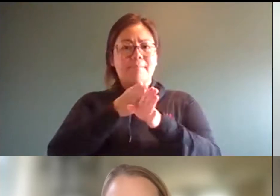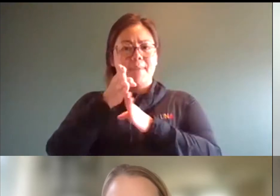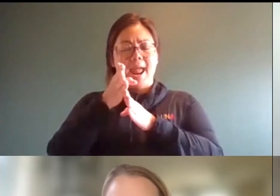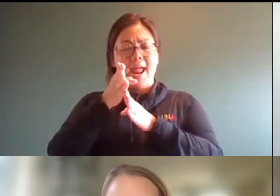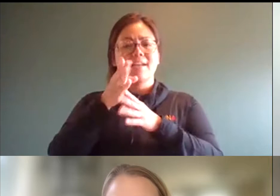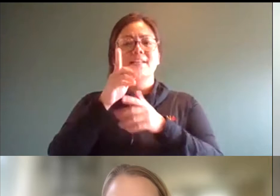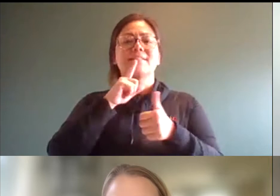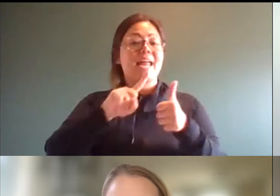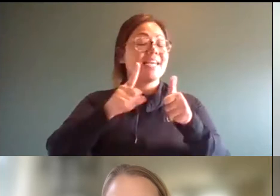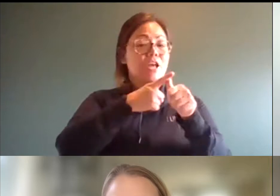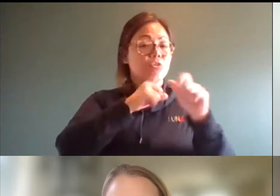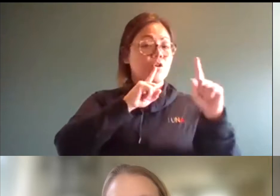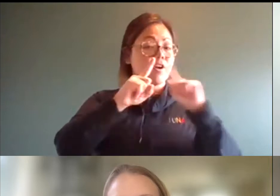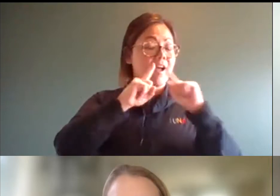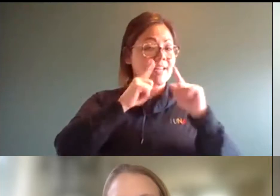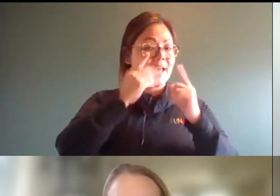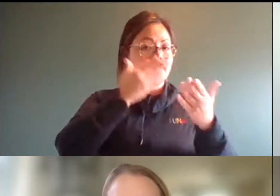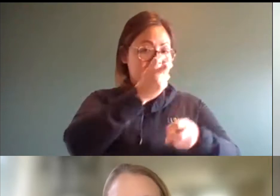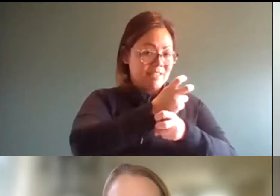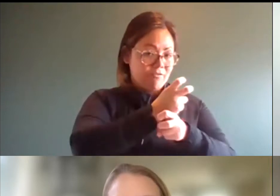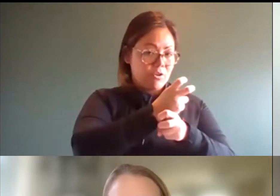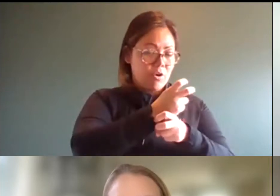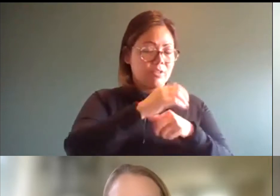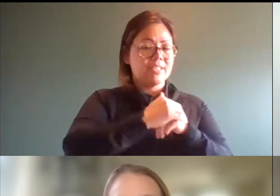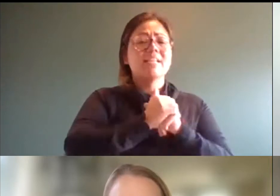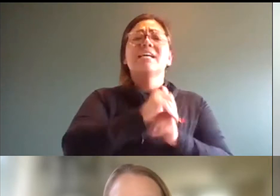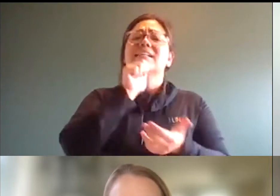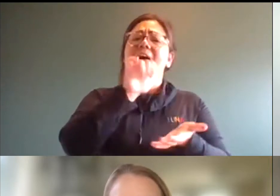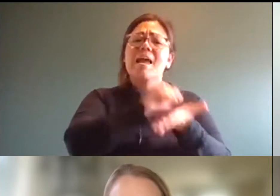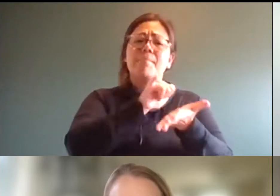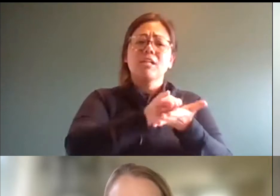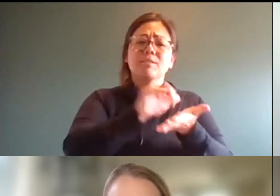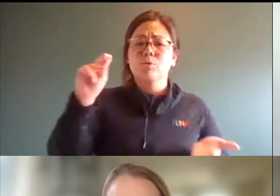contact and communication may have been difficult, not impossible, but just difficult.